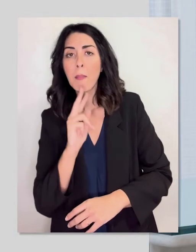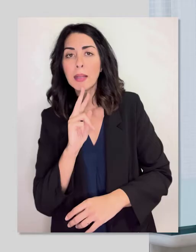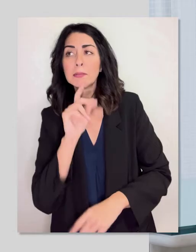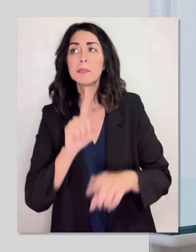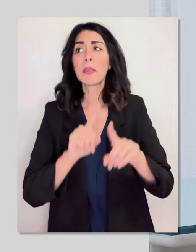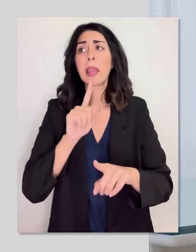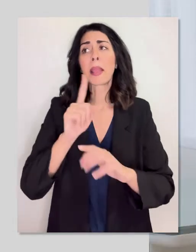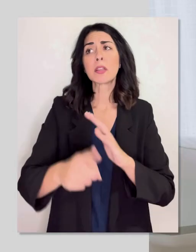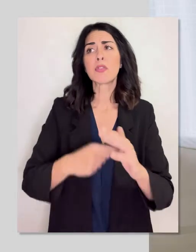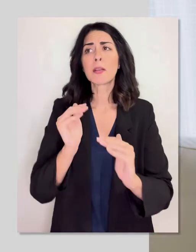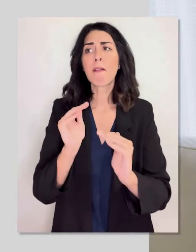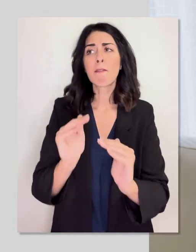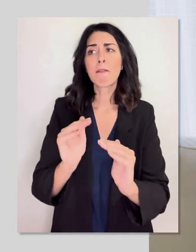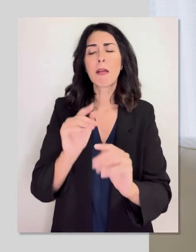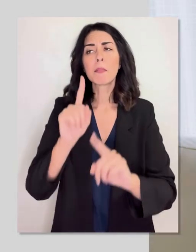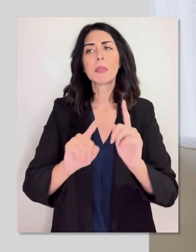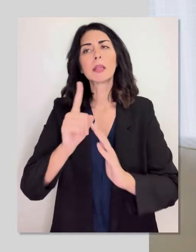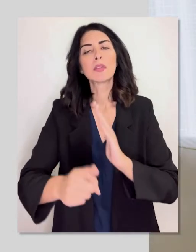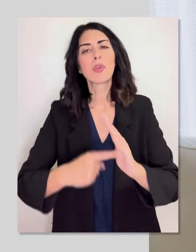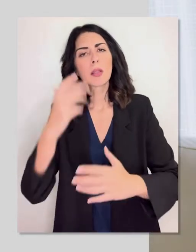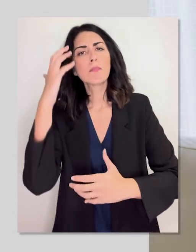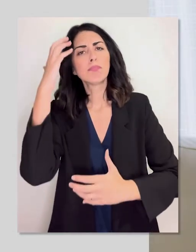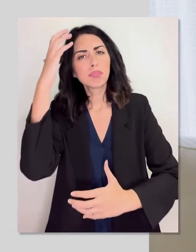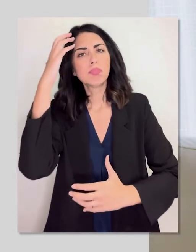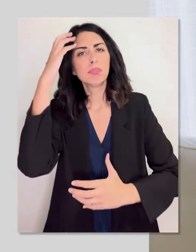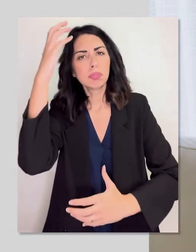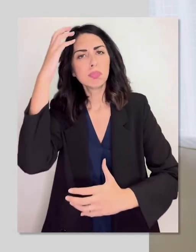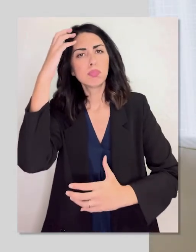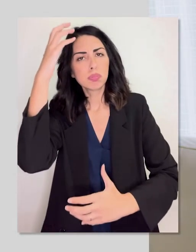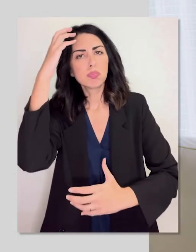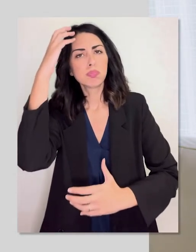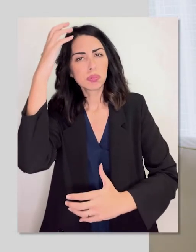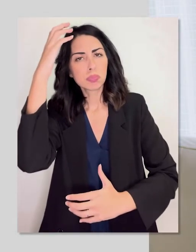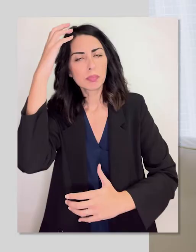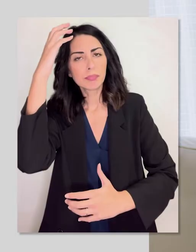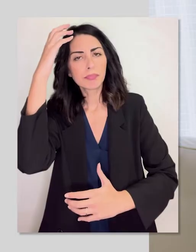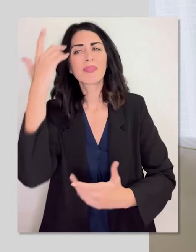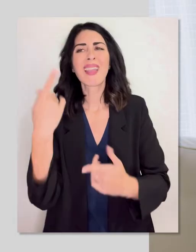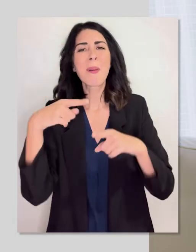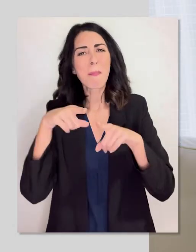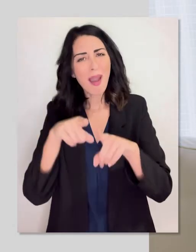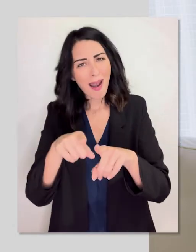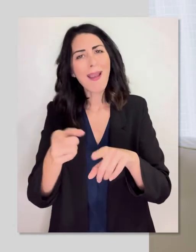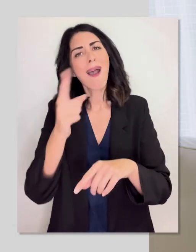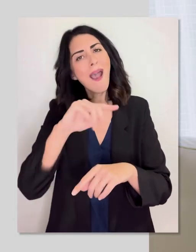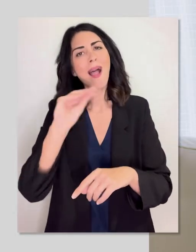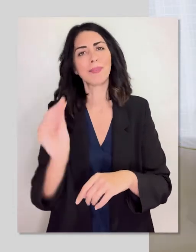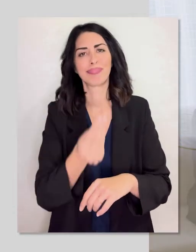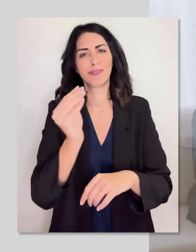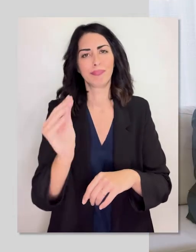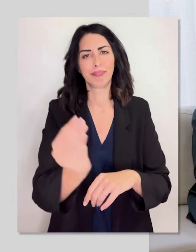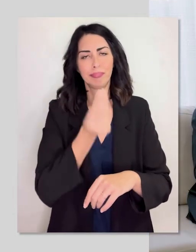pounding. And it's associated with some other symptoms. Most people with migraine have